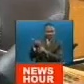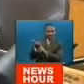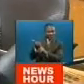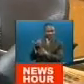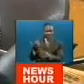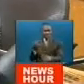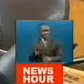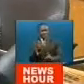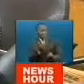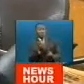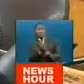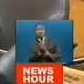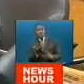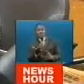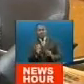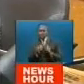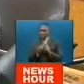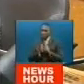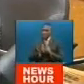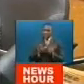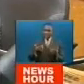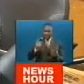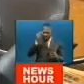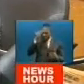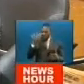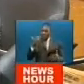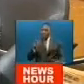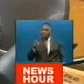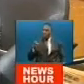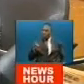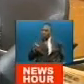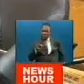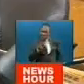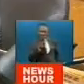how is the ministry going to identify this group?